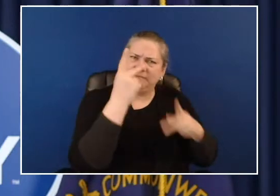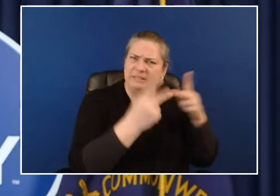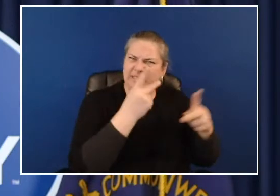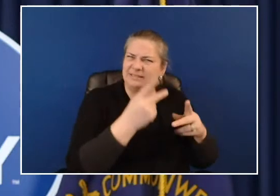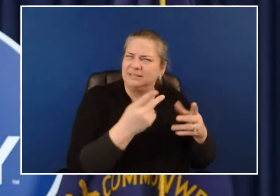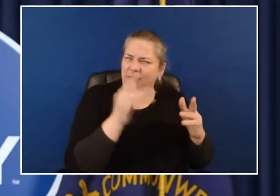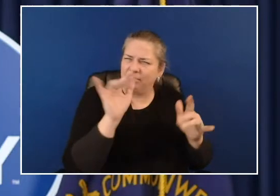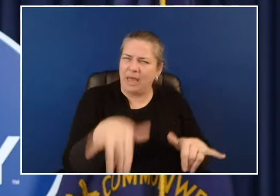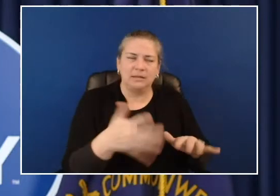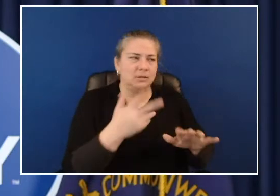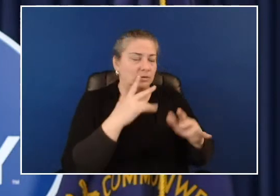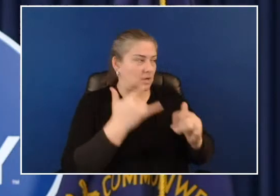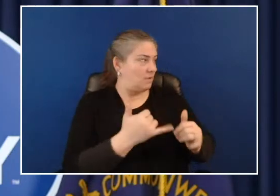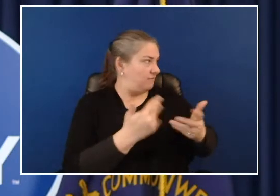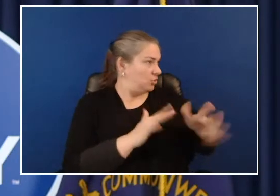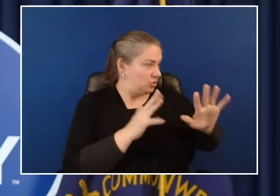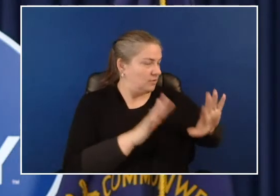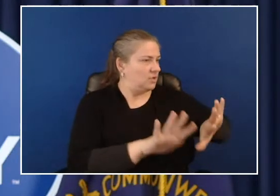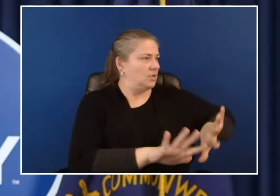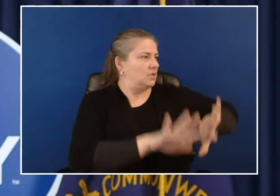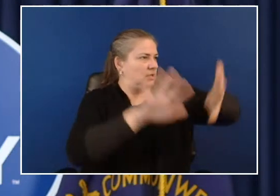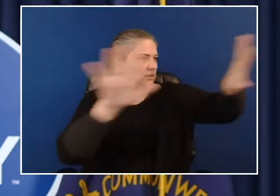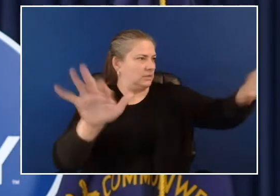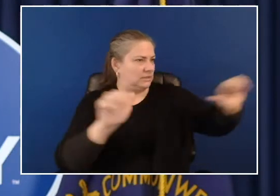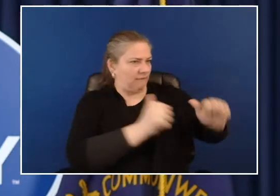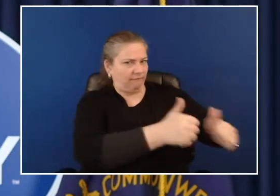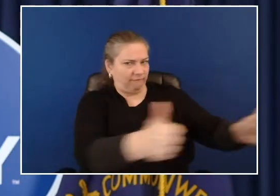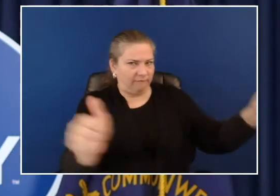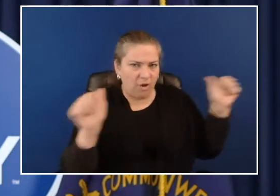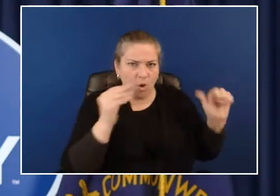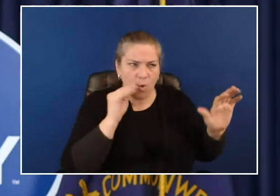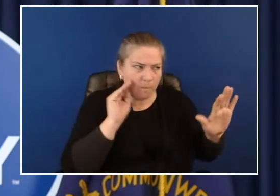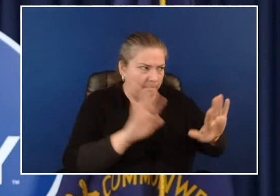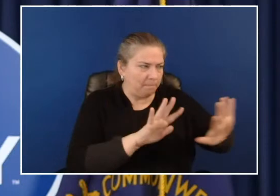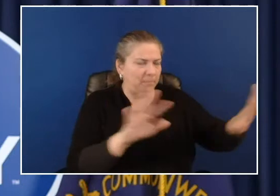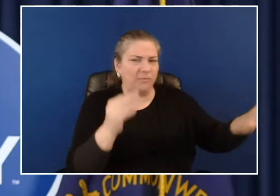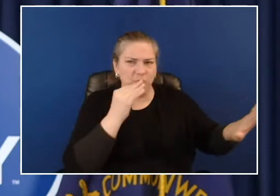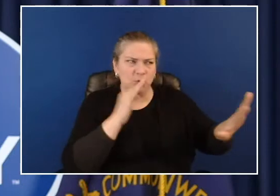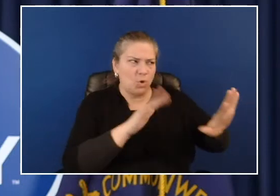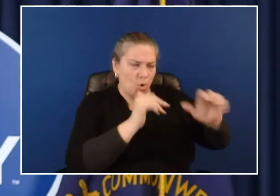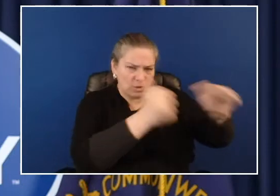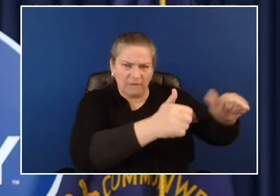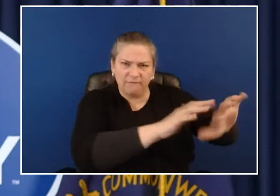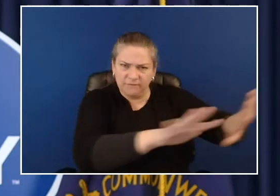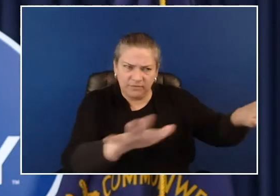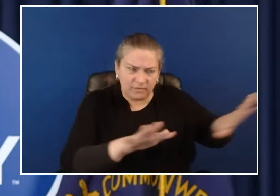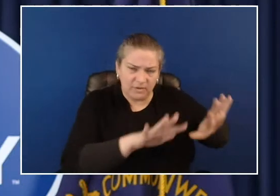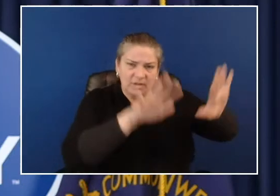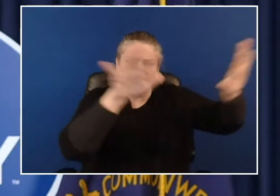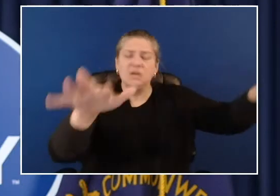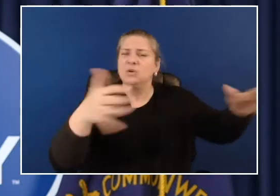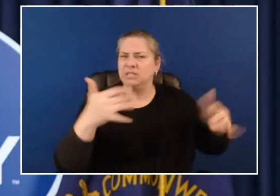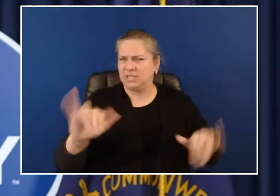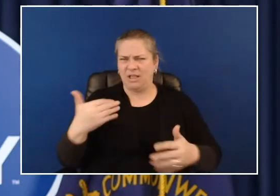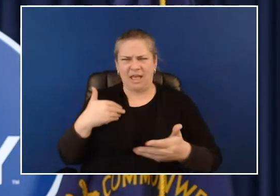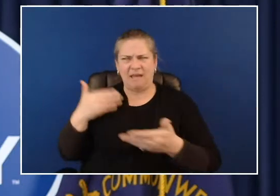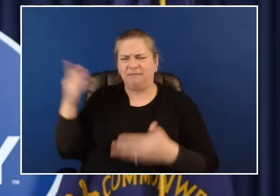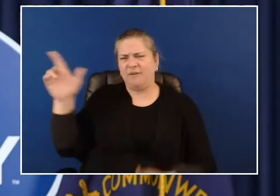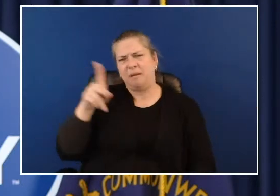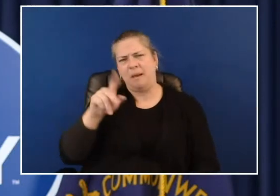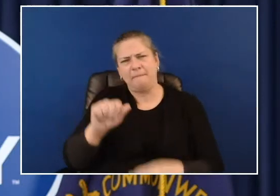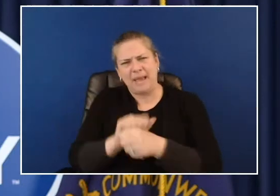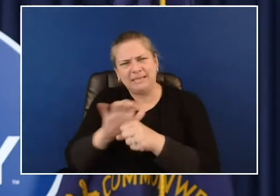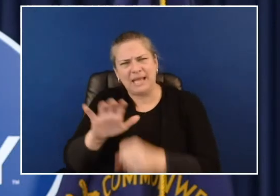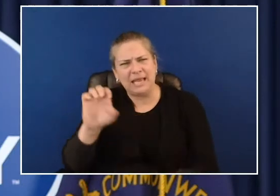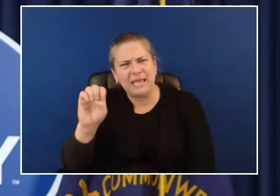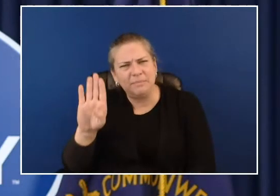into more self-sufficient housing. But remember, we have all the other services from pandemic, EBT, and other assistance